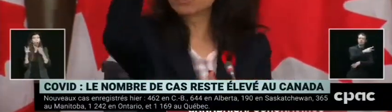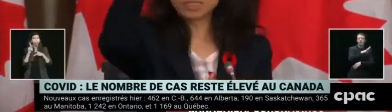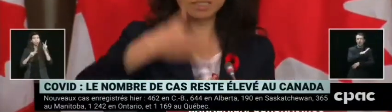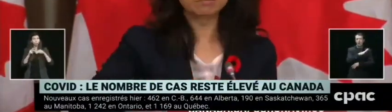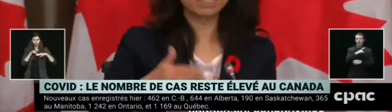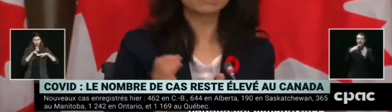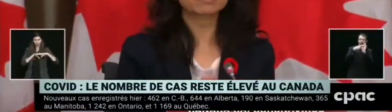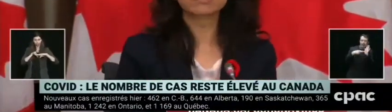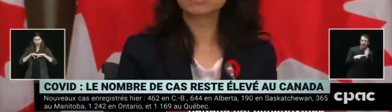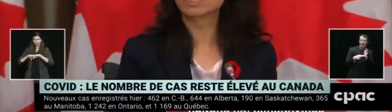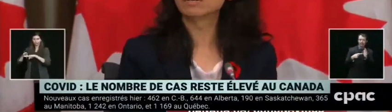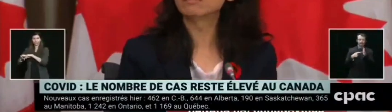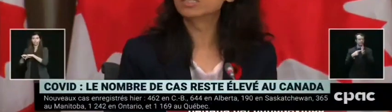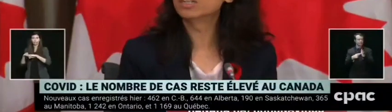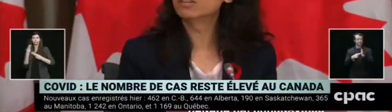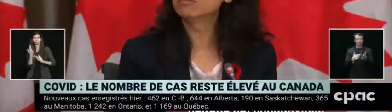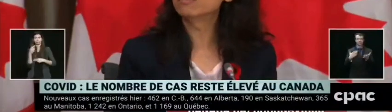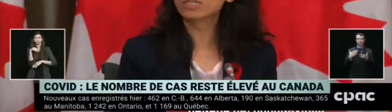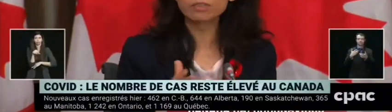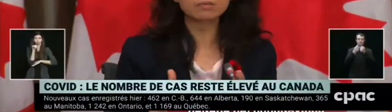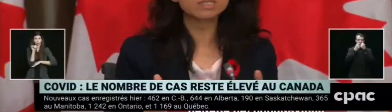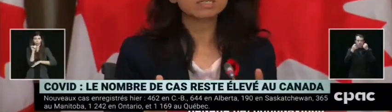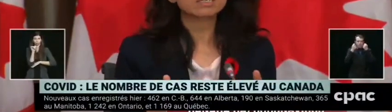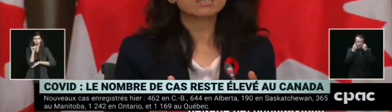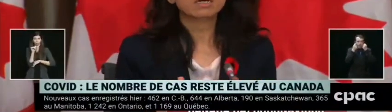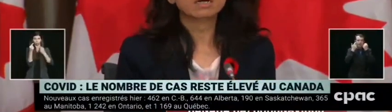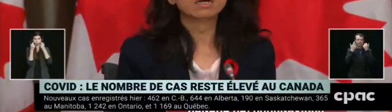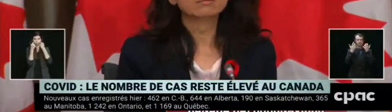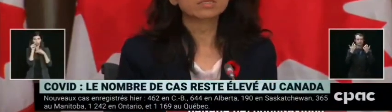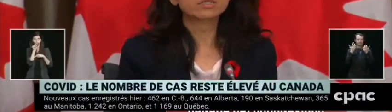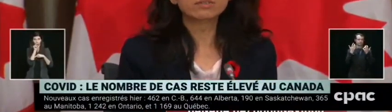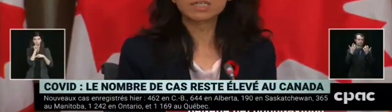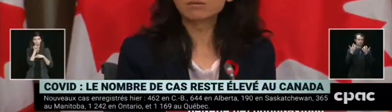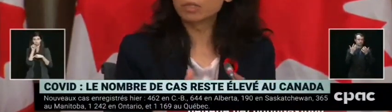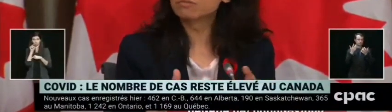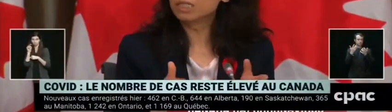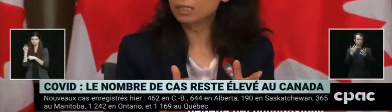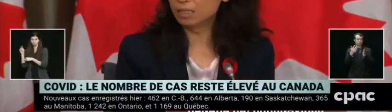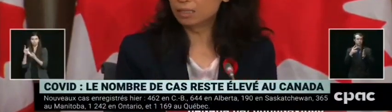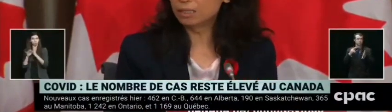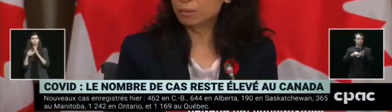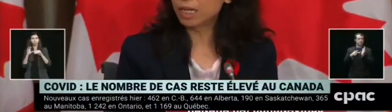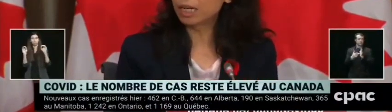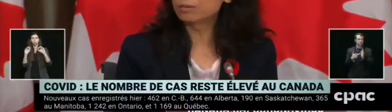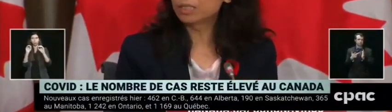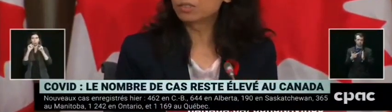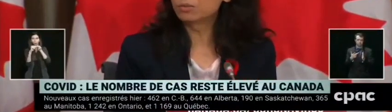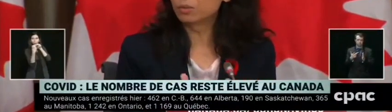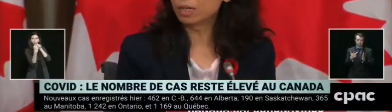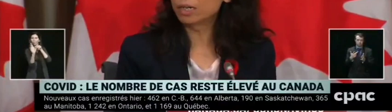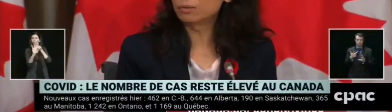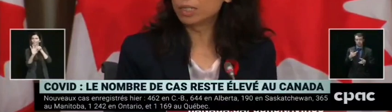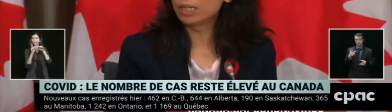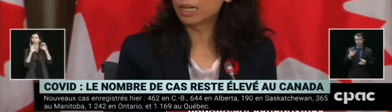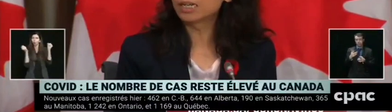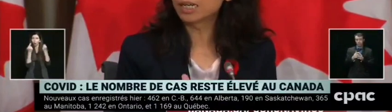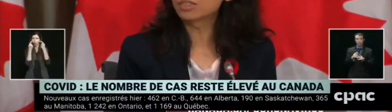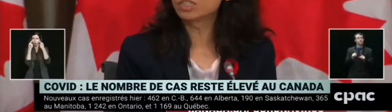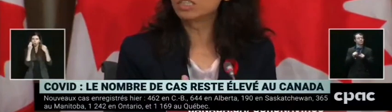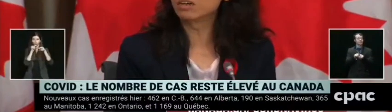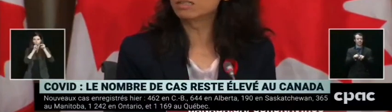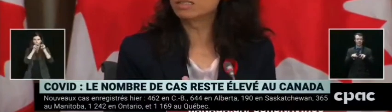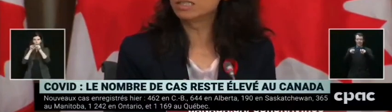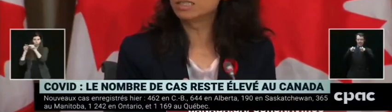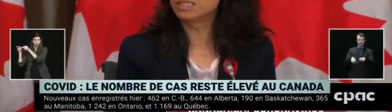same direction with seat backs, you know, in front of them. So there are a number of reasons, perhaps, as to why we